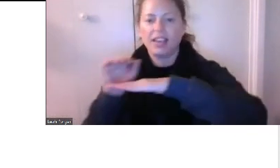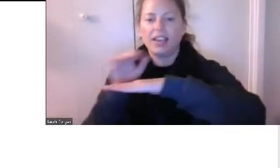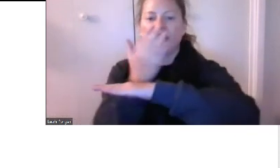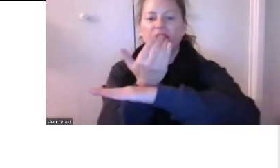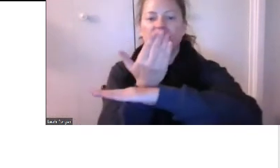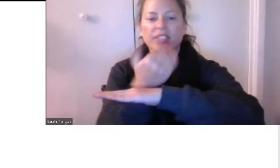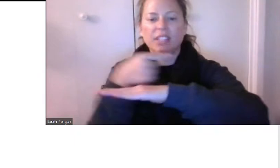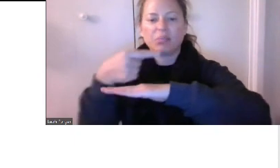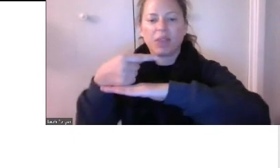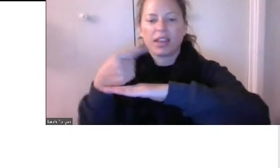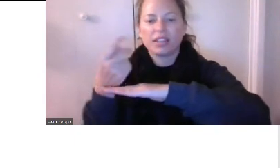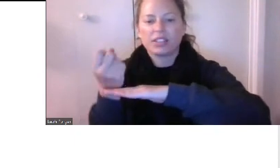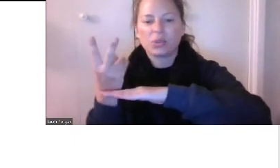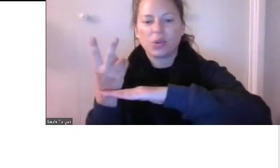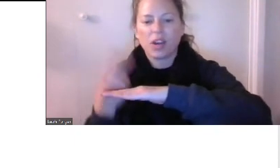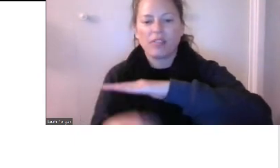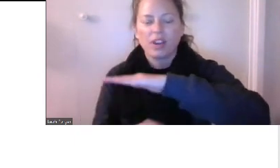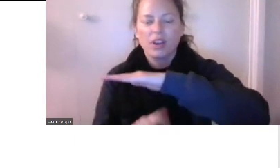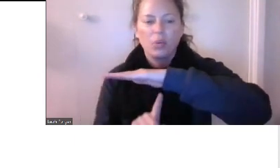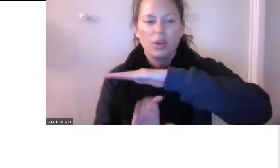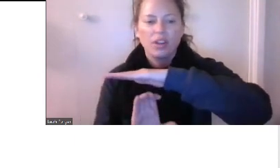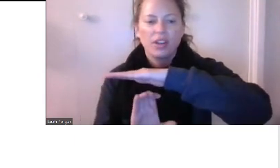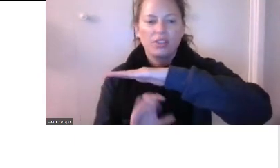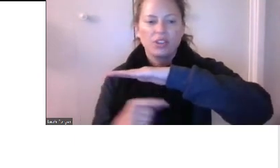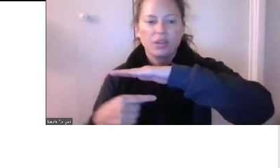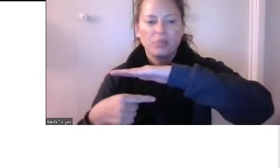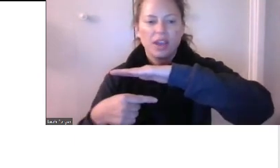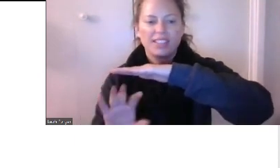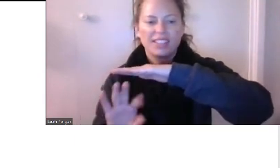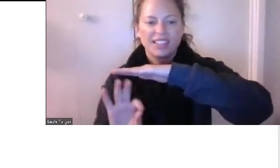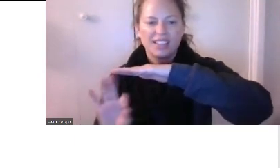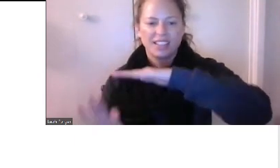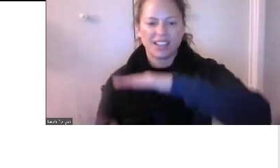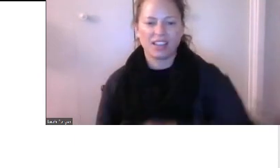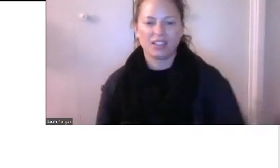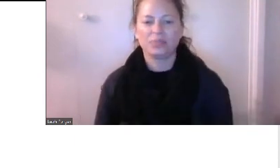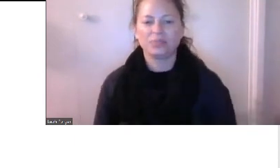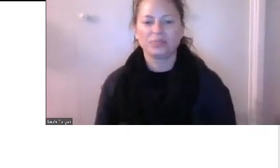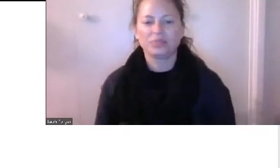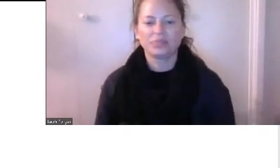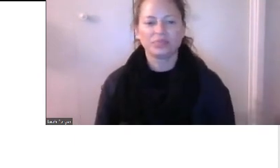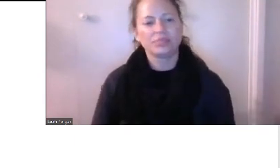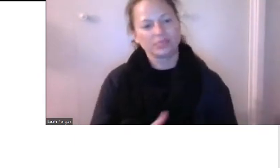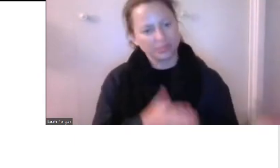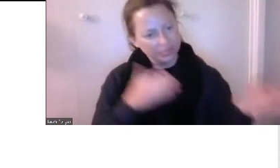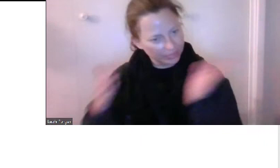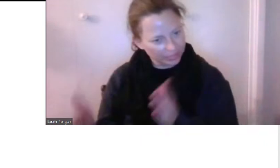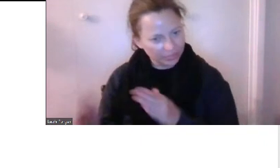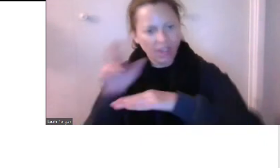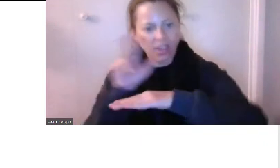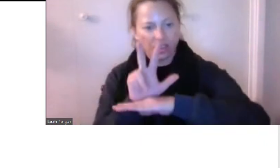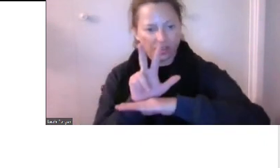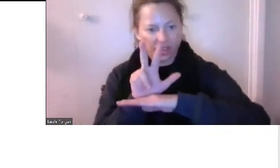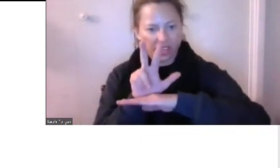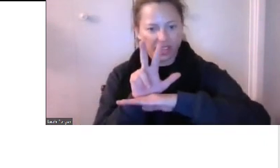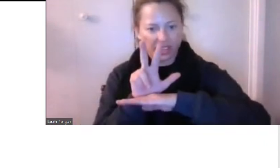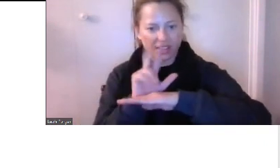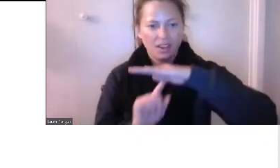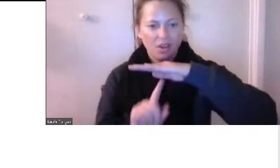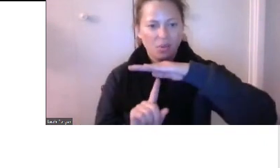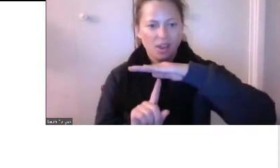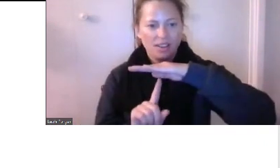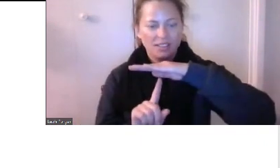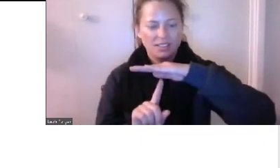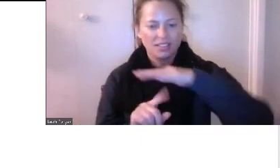100 minus 99. Okay, 15 minus 12 is 3. 100 minus 99 is